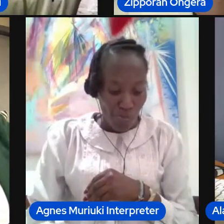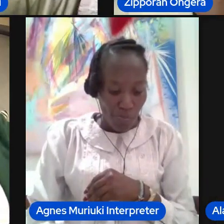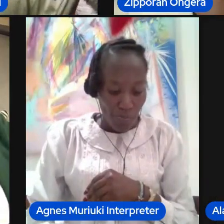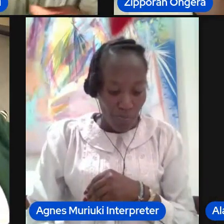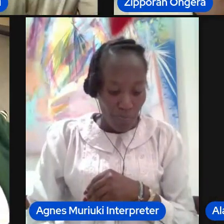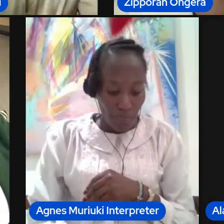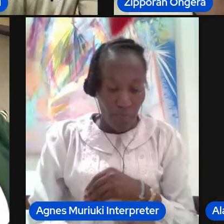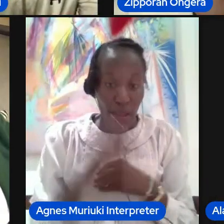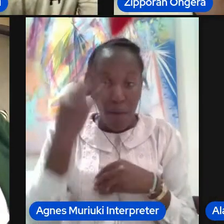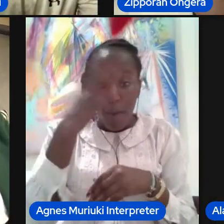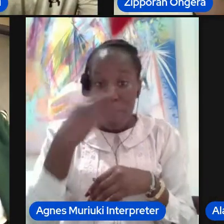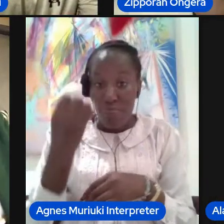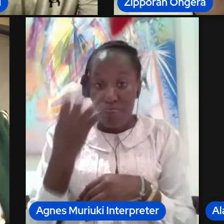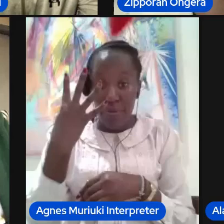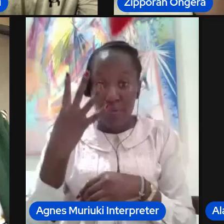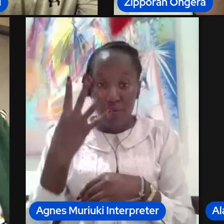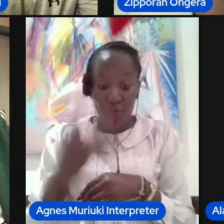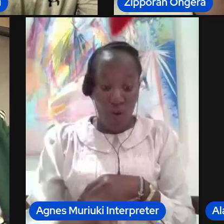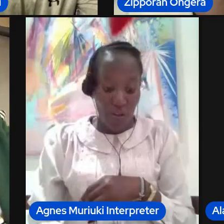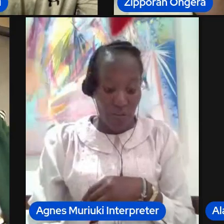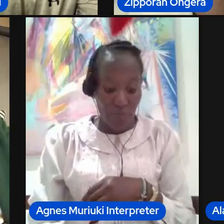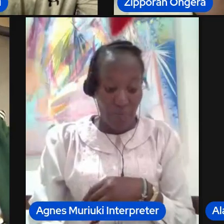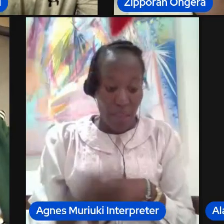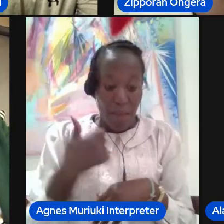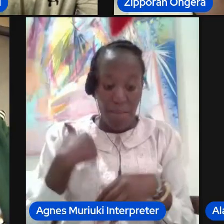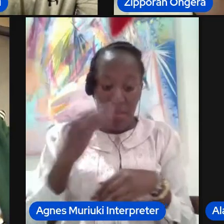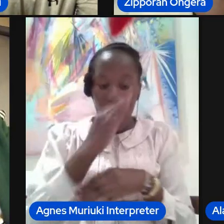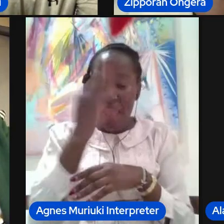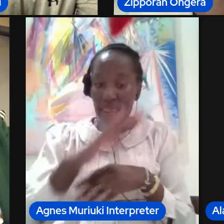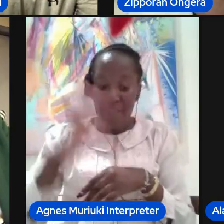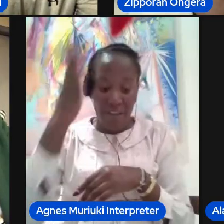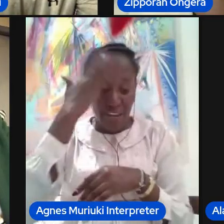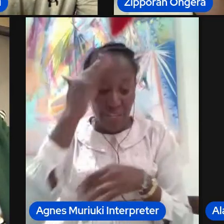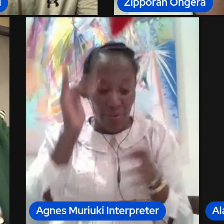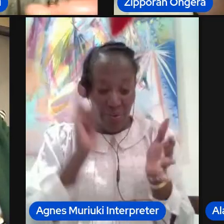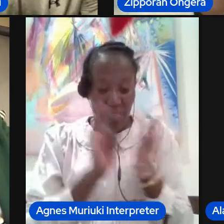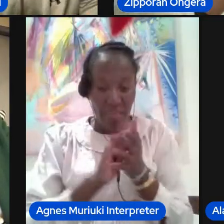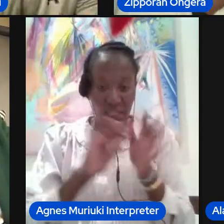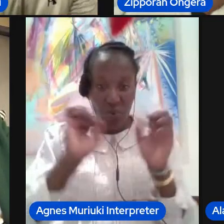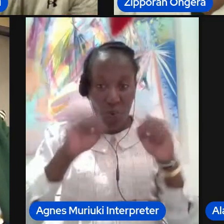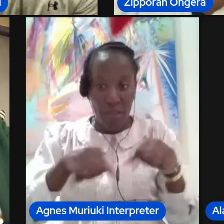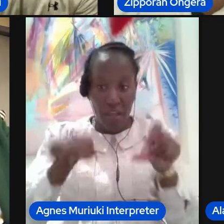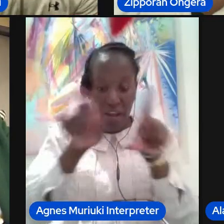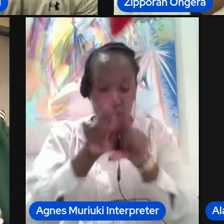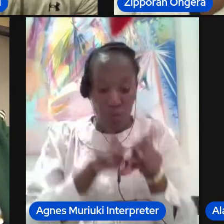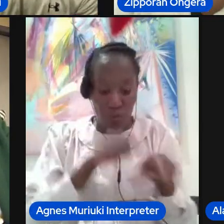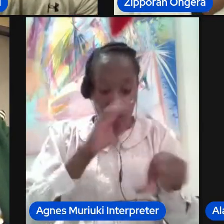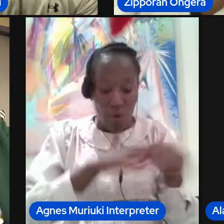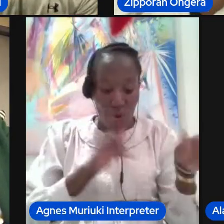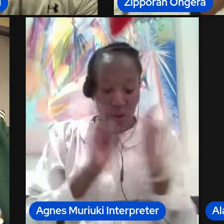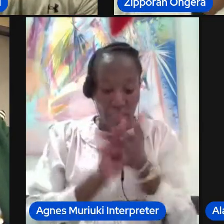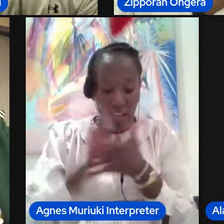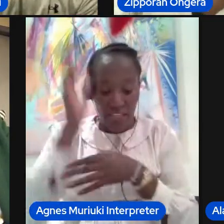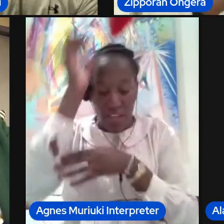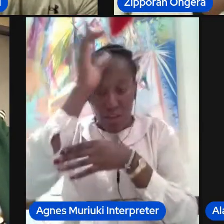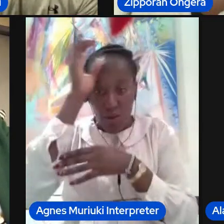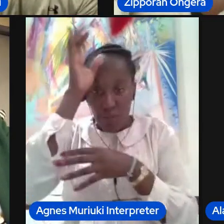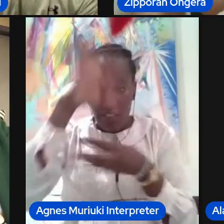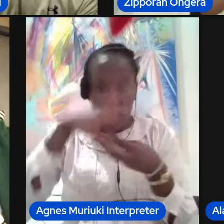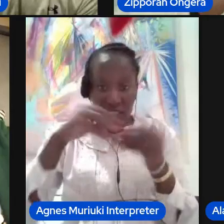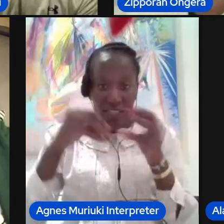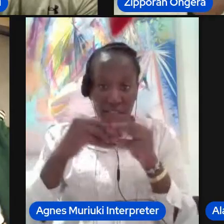Beautiful. Yeah. To be honest, I didn't know that. That is, we can also call that content creation. But yeah,